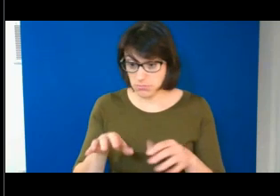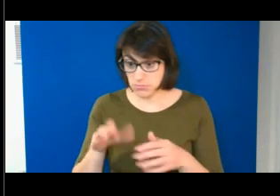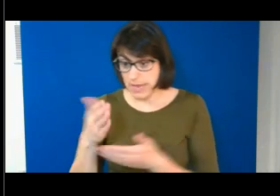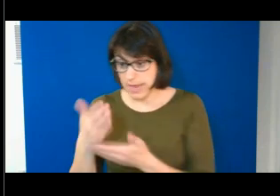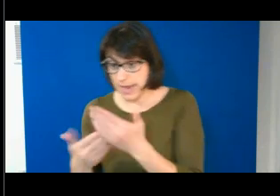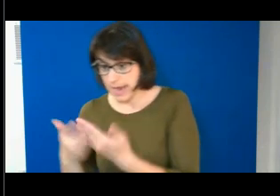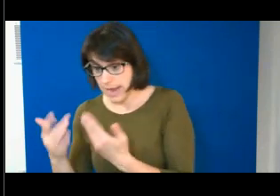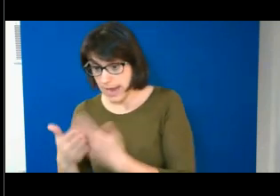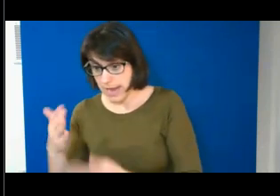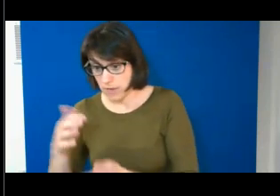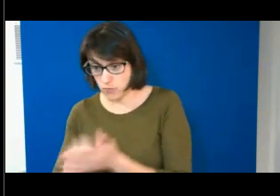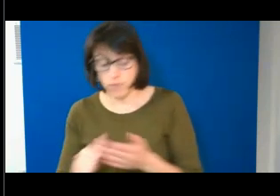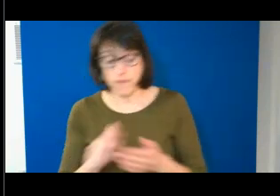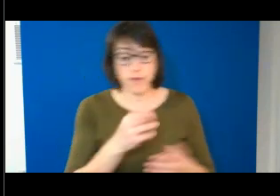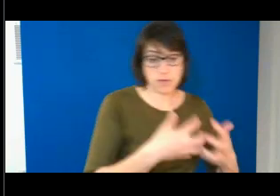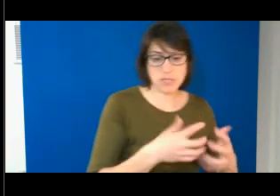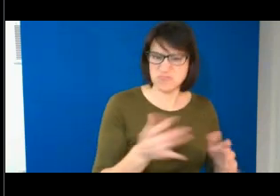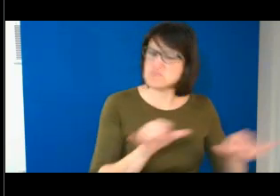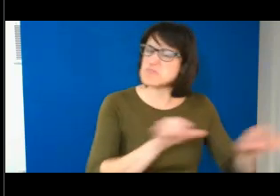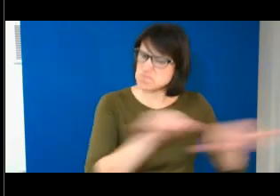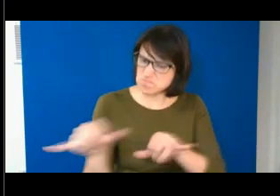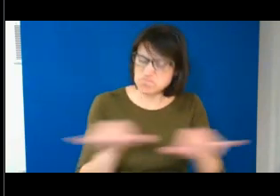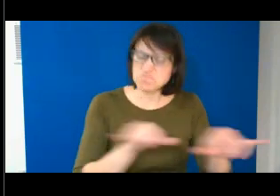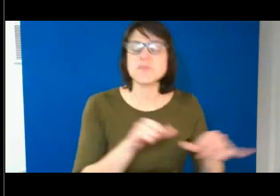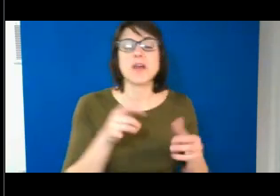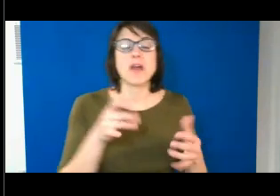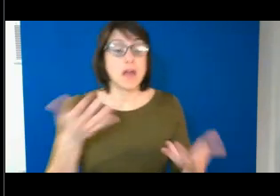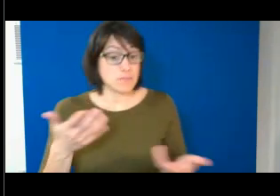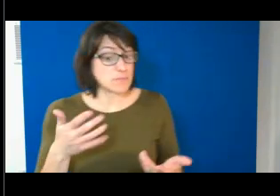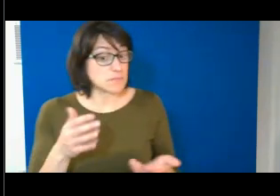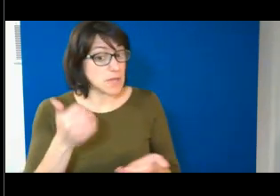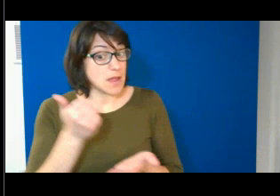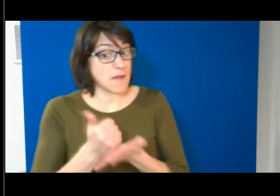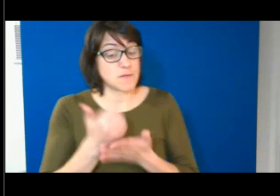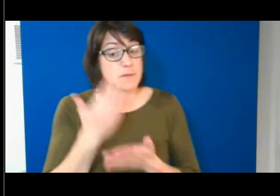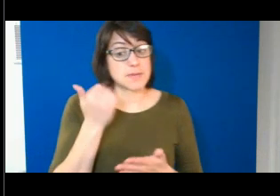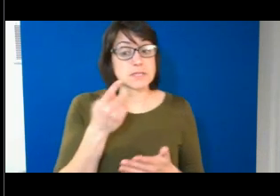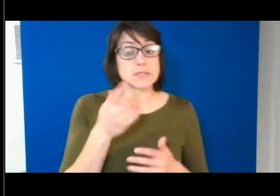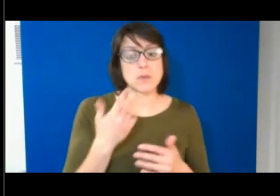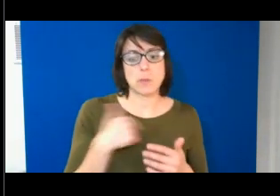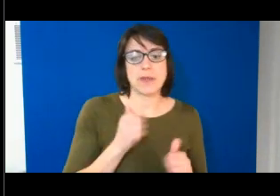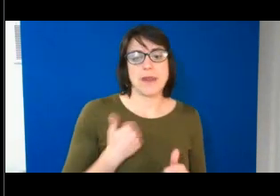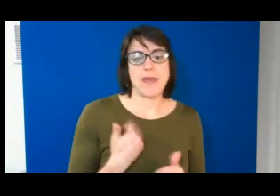it's a scale and we're able to at least have the same amount of effectiveness.